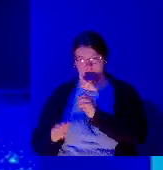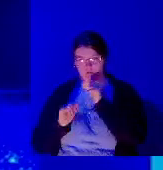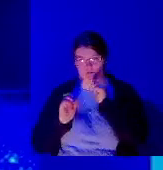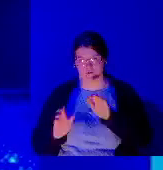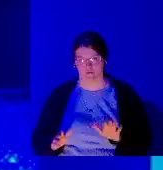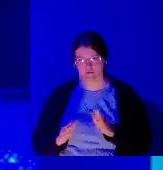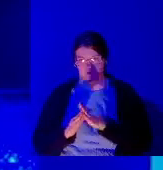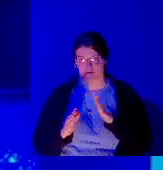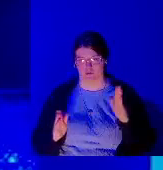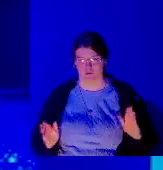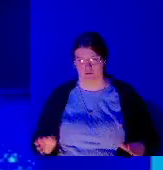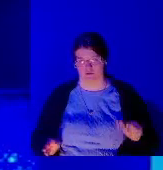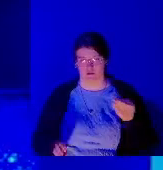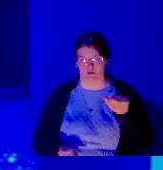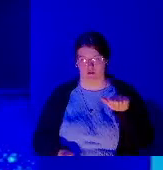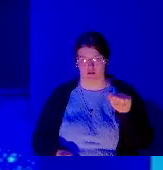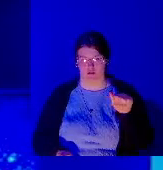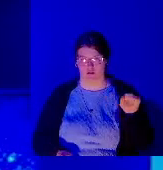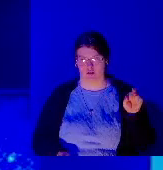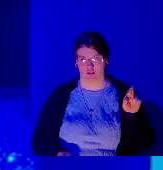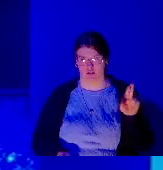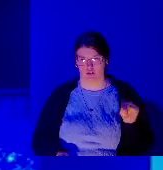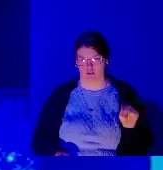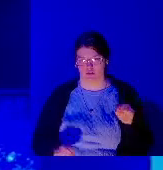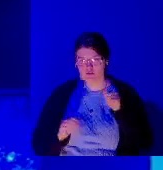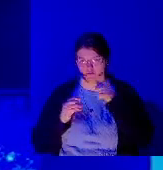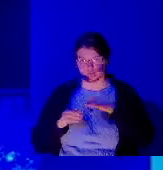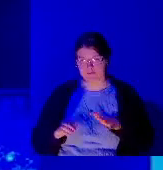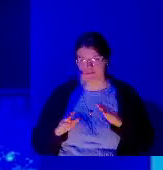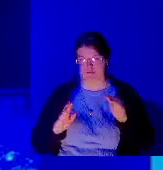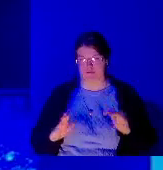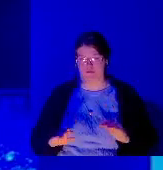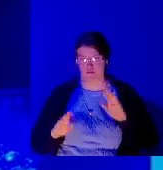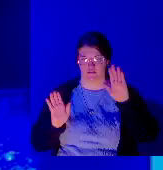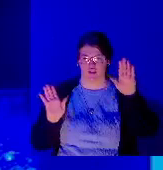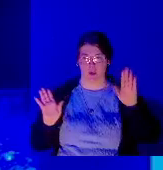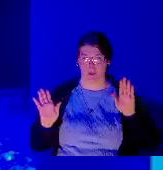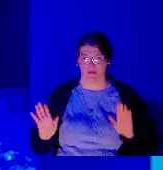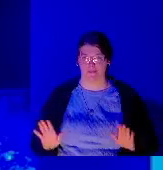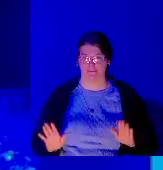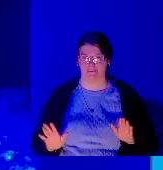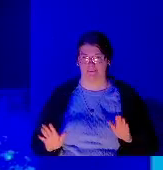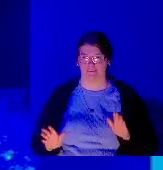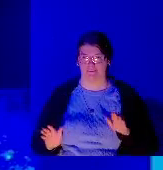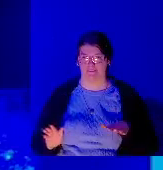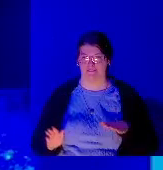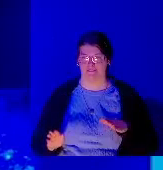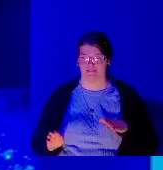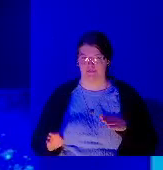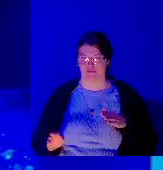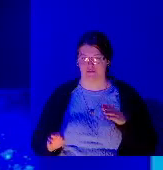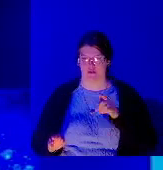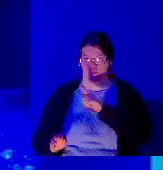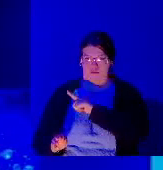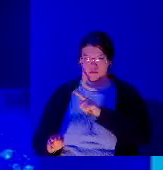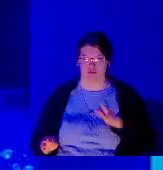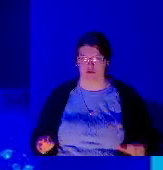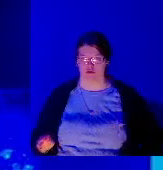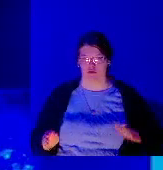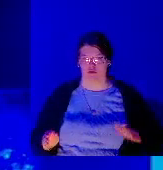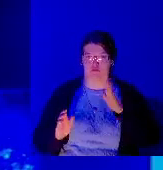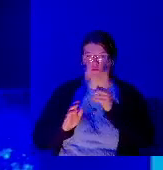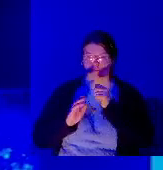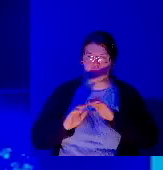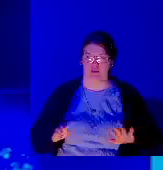both small and great. The Lord shall increase you more and more, and your children, you and your children. Yea,